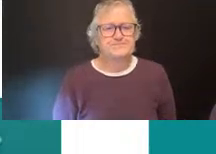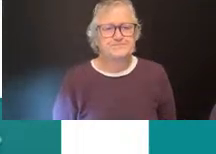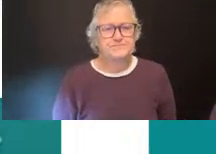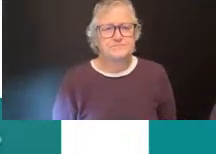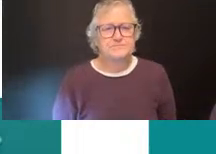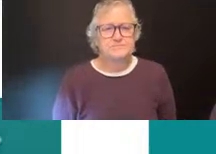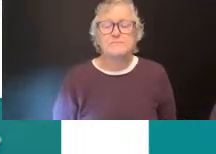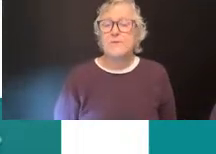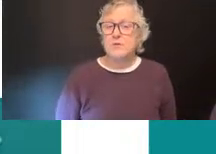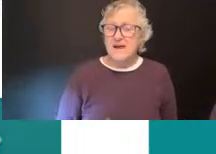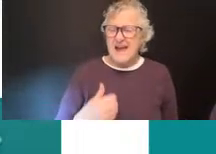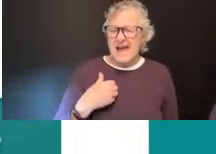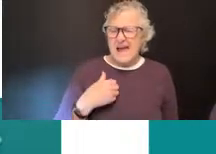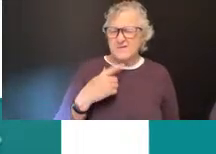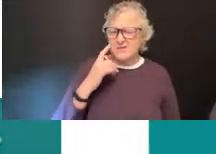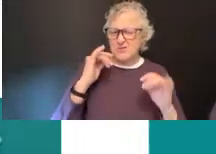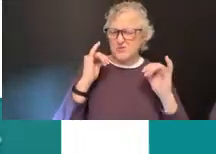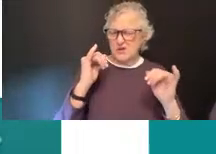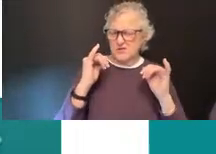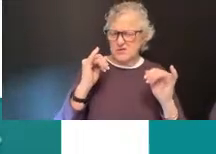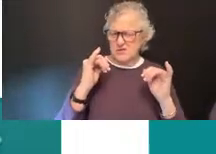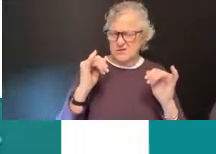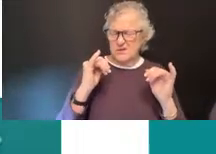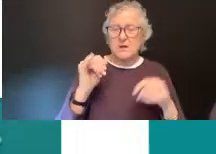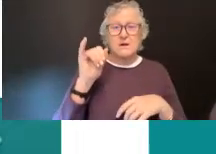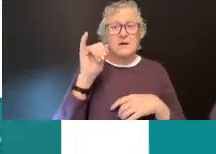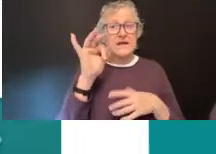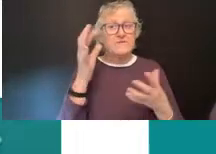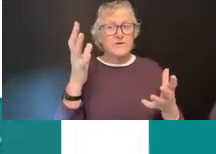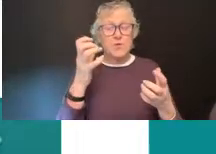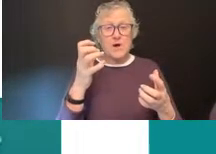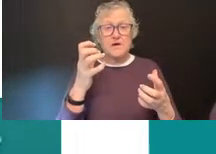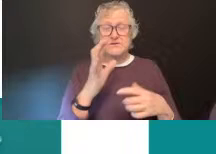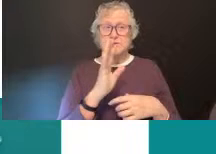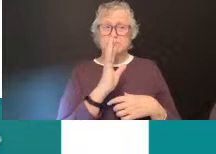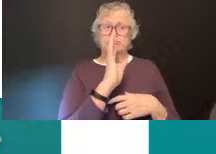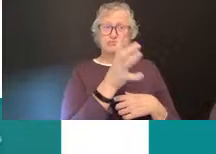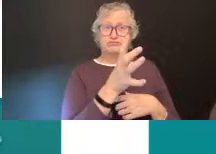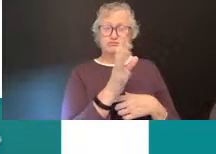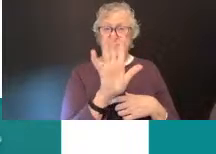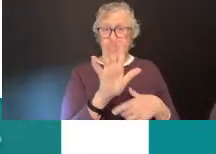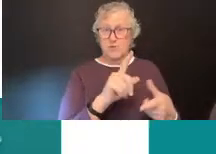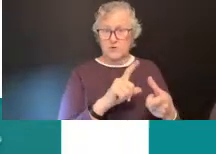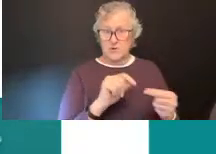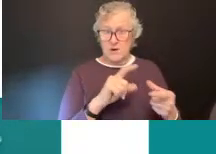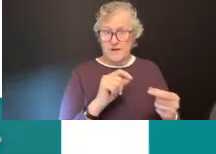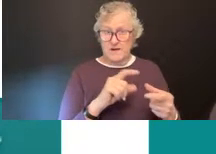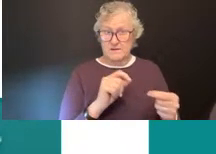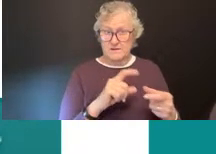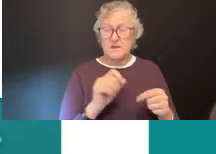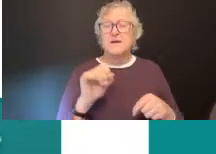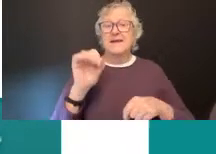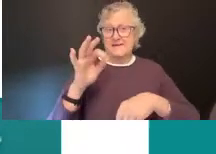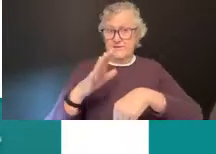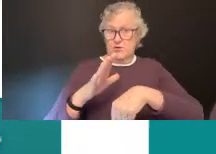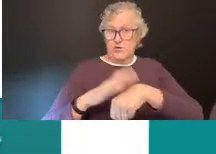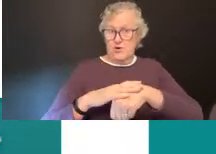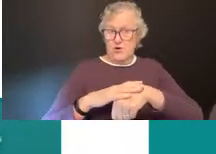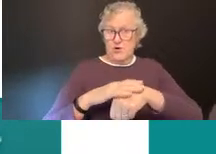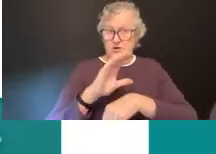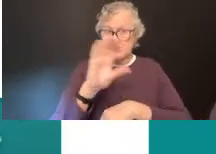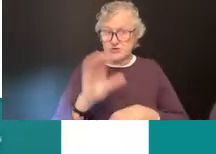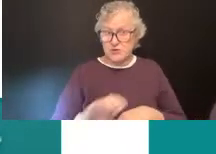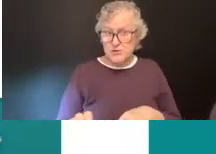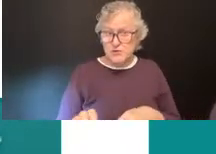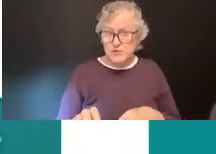comment instructions. So to make a verbal comment, if you join the Zoom, click raise hand. If you join by